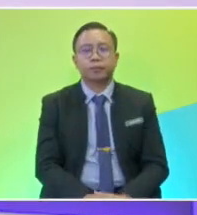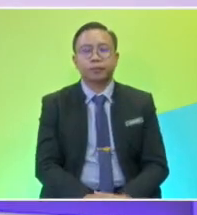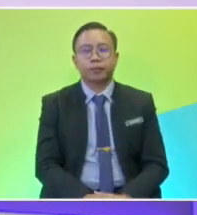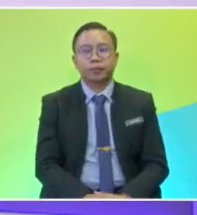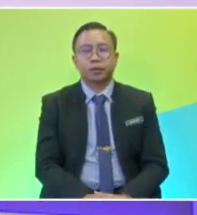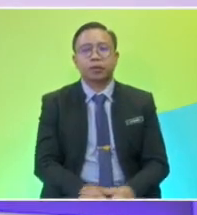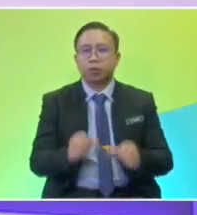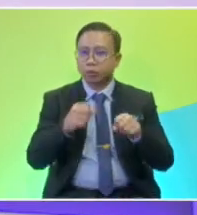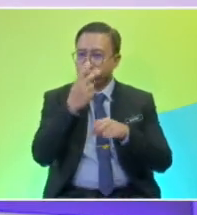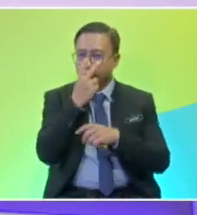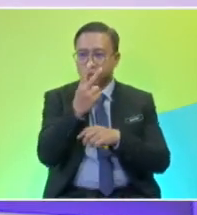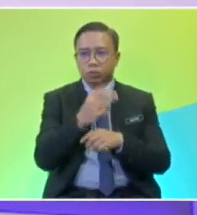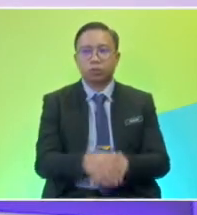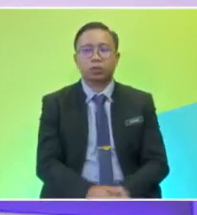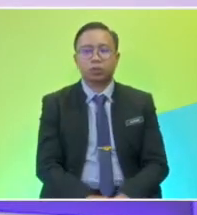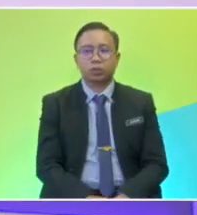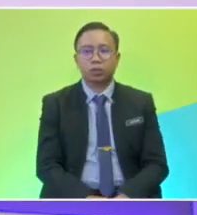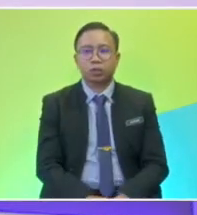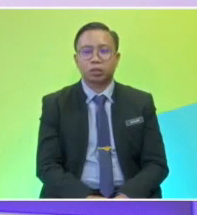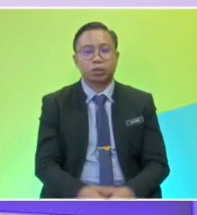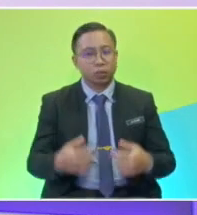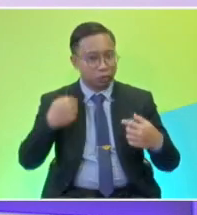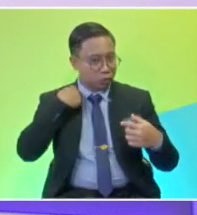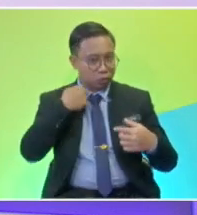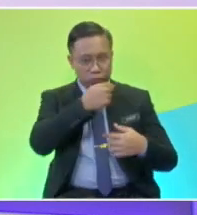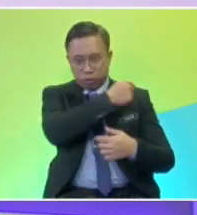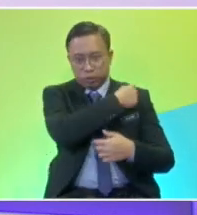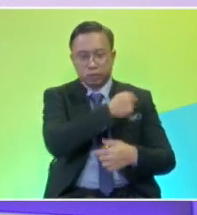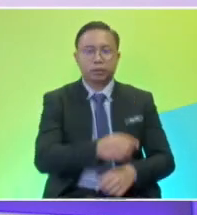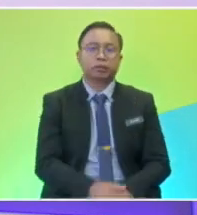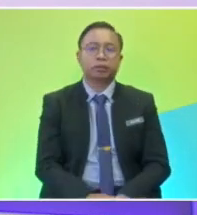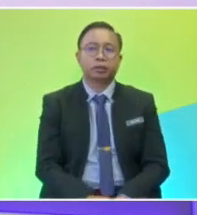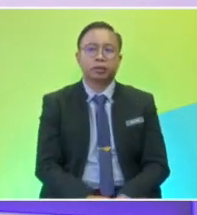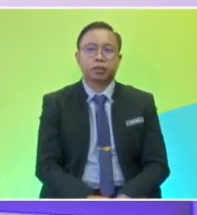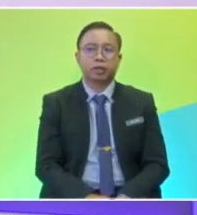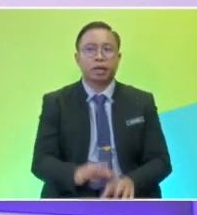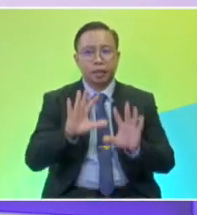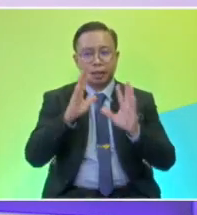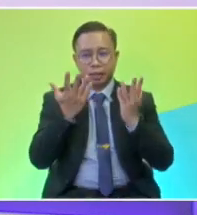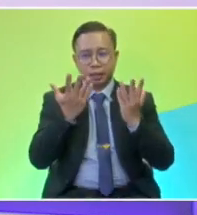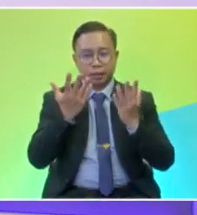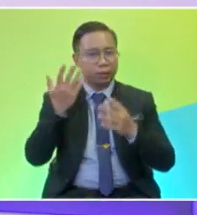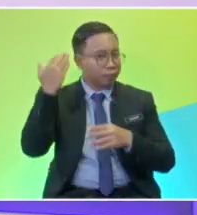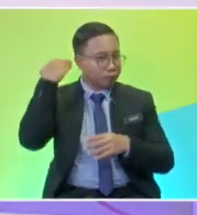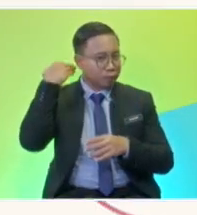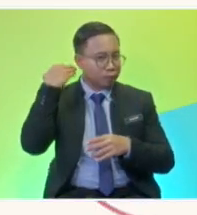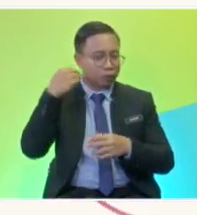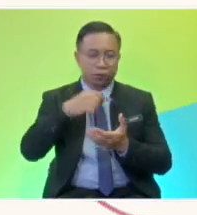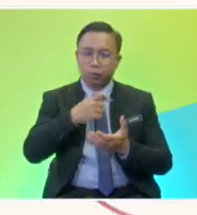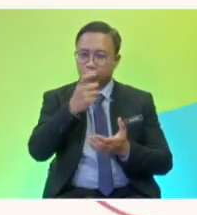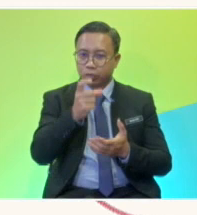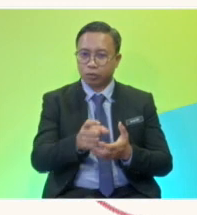can see the joints at the shoulder. You have a shoulder right here. Yes. Hand, backbone makes movement